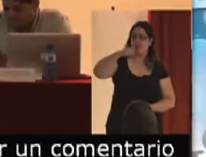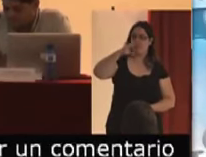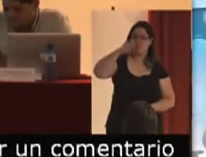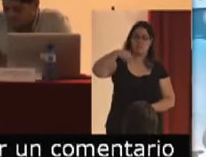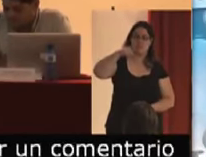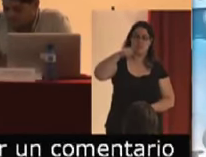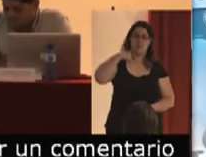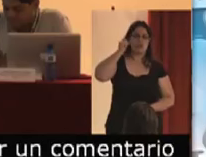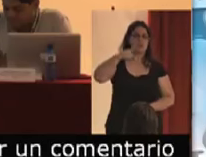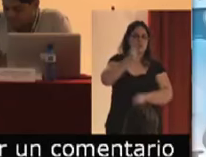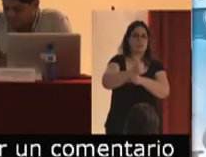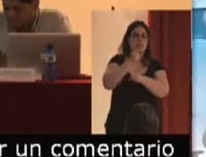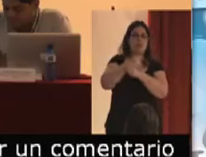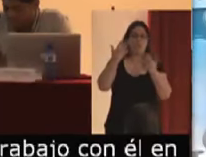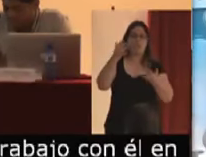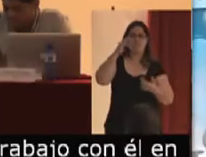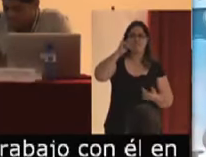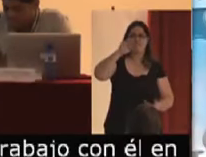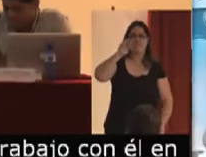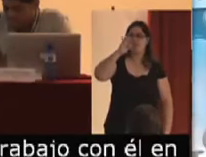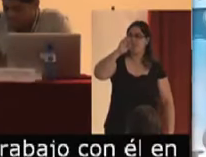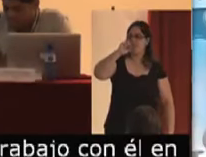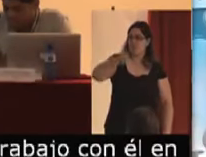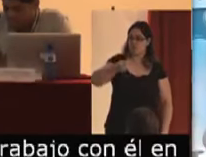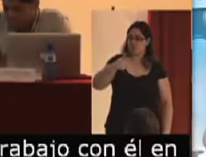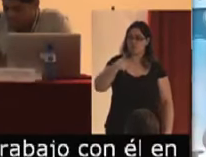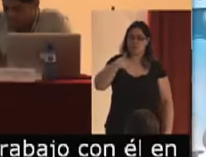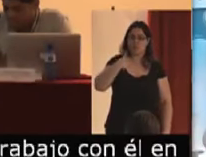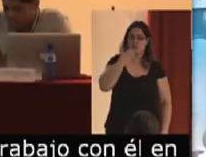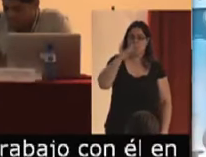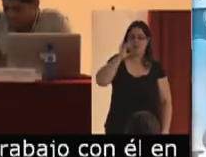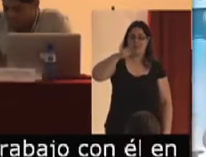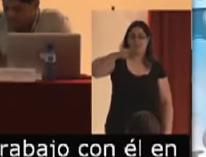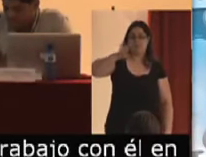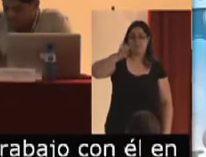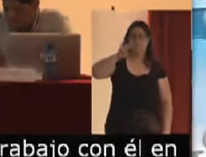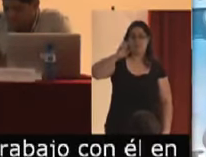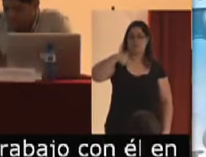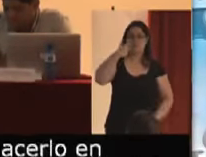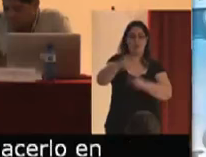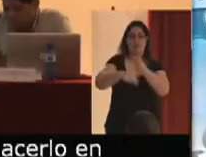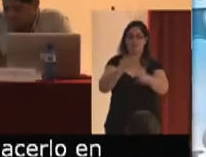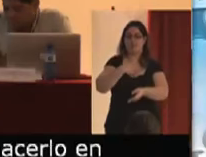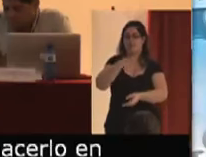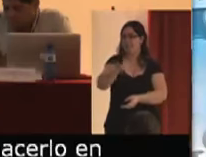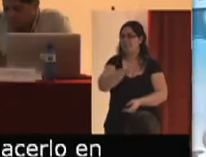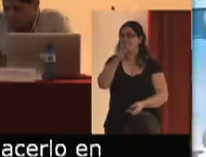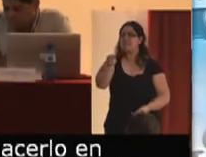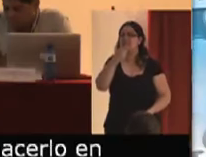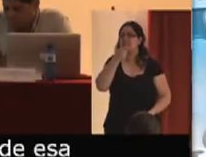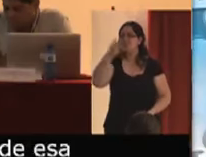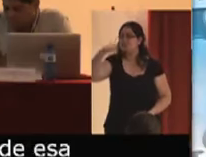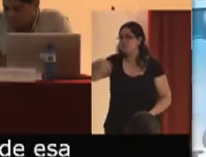ML, I always work with Math ML on Firefox, and I have never been able to use an Explorer browser. Are